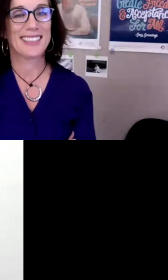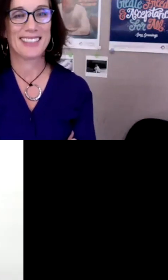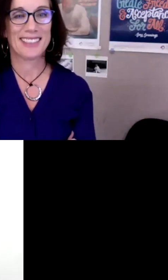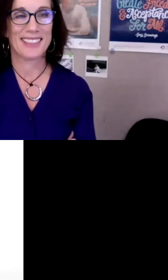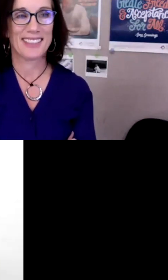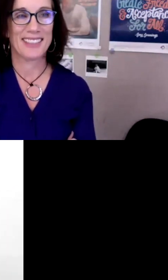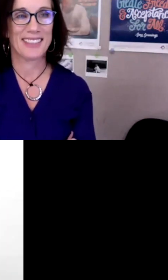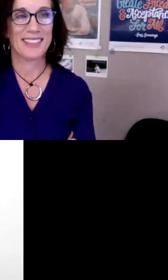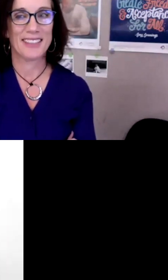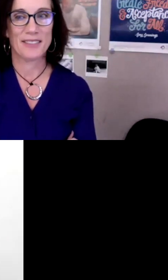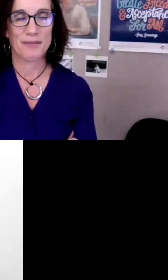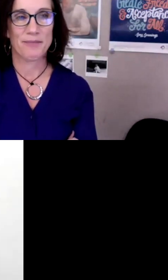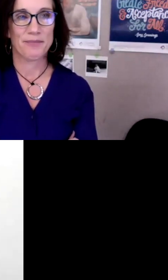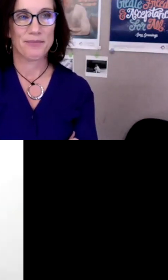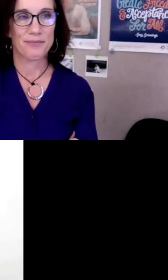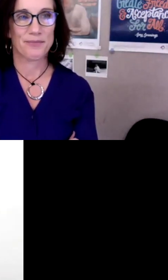great, and